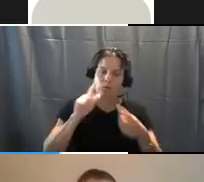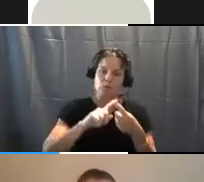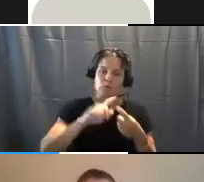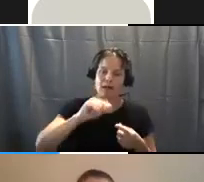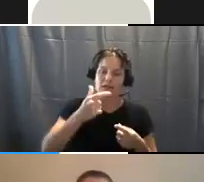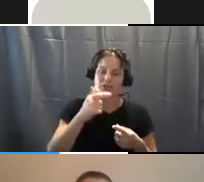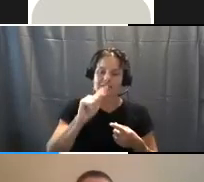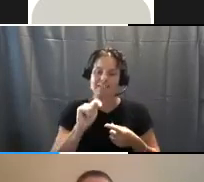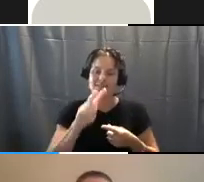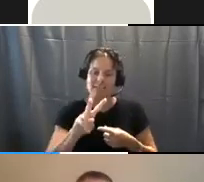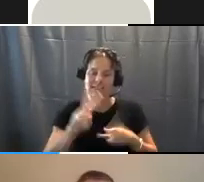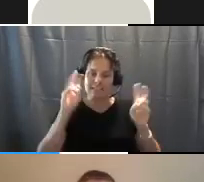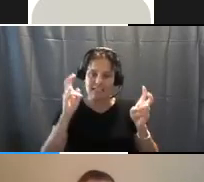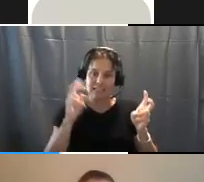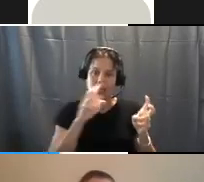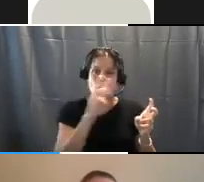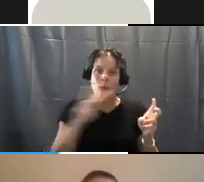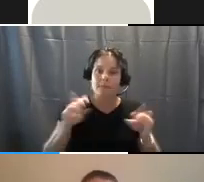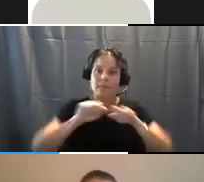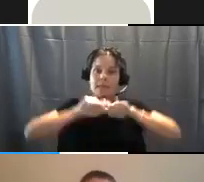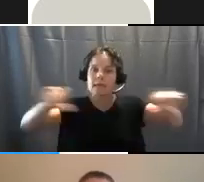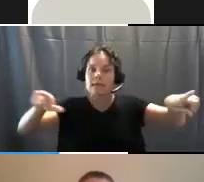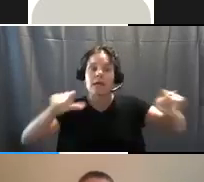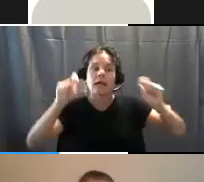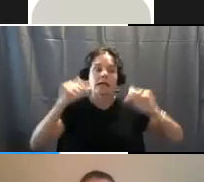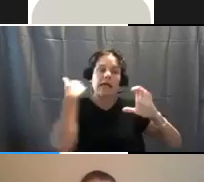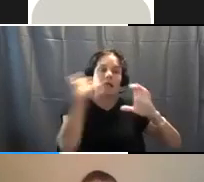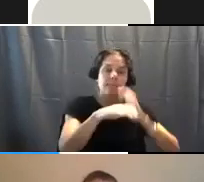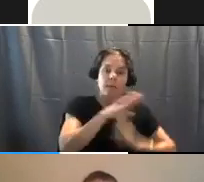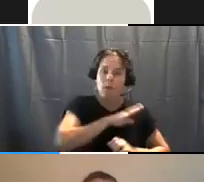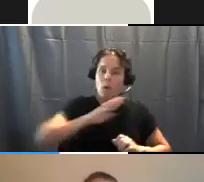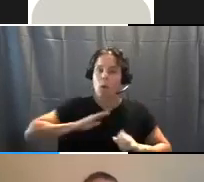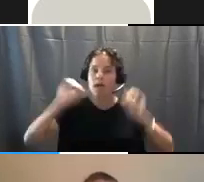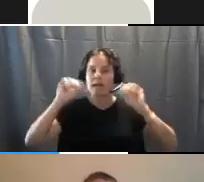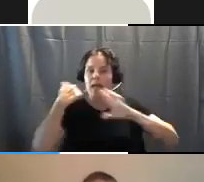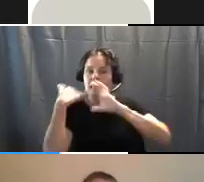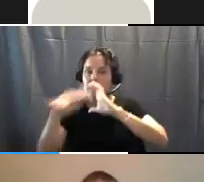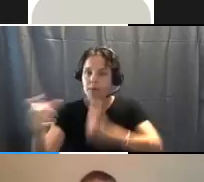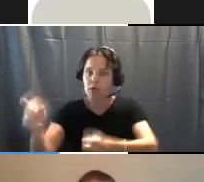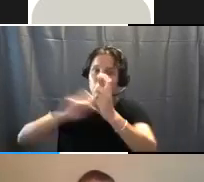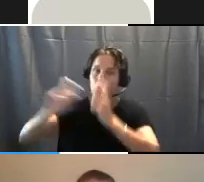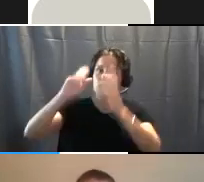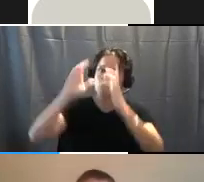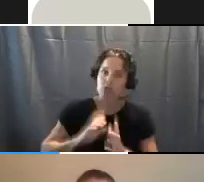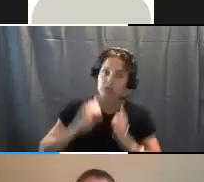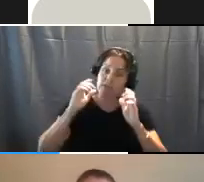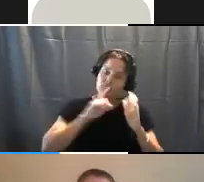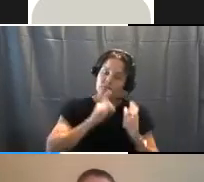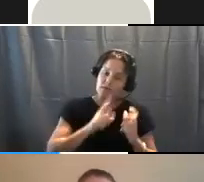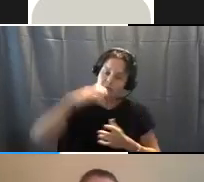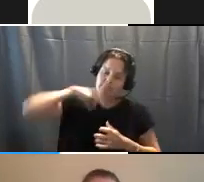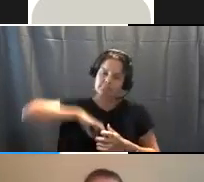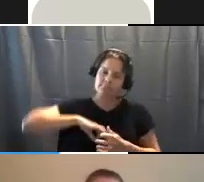too, and send it out to your donors and your board. Get your return on your investment because you've invested time in this.